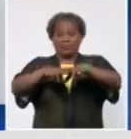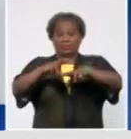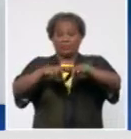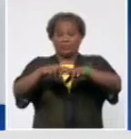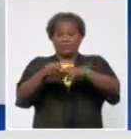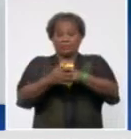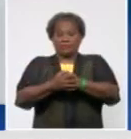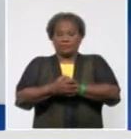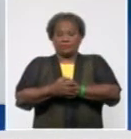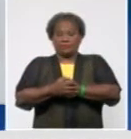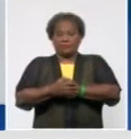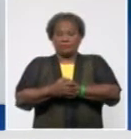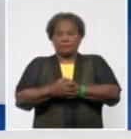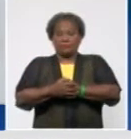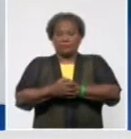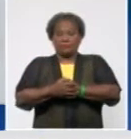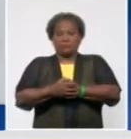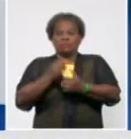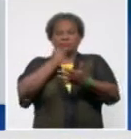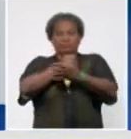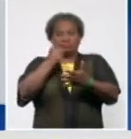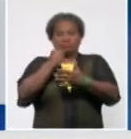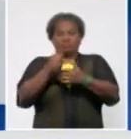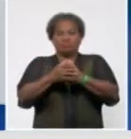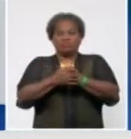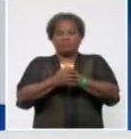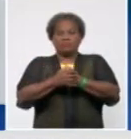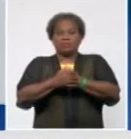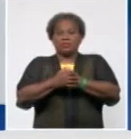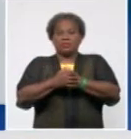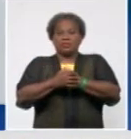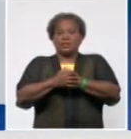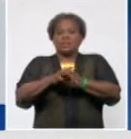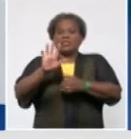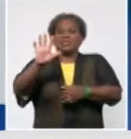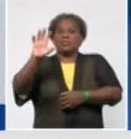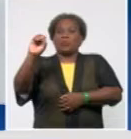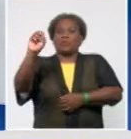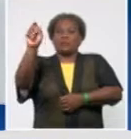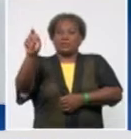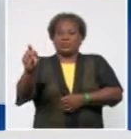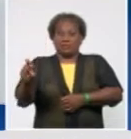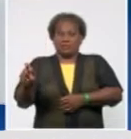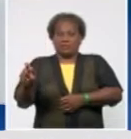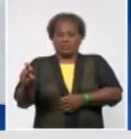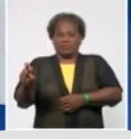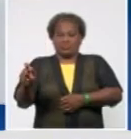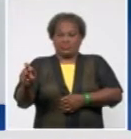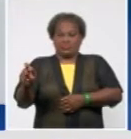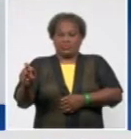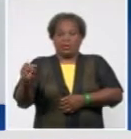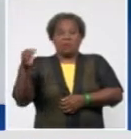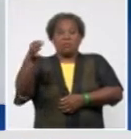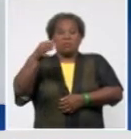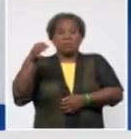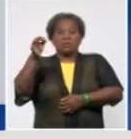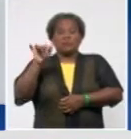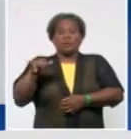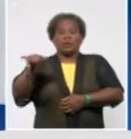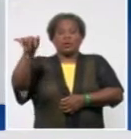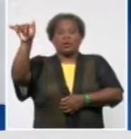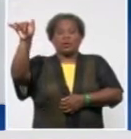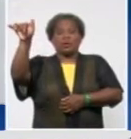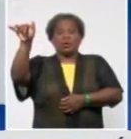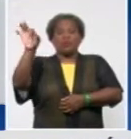to Boyeros, 7 to Guanabacoa, 4 each to La Lisa and Arroyo Naranjo, 3